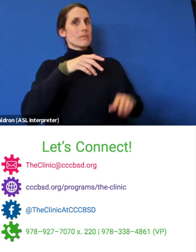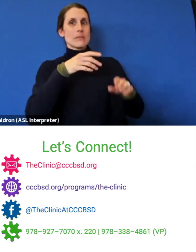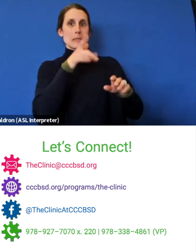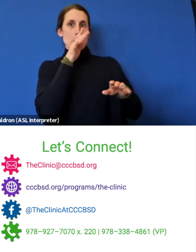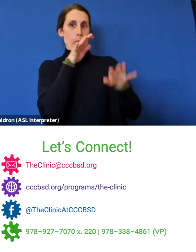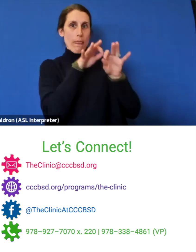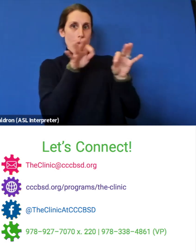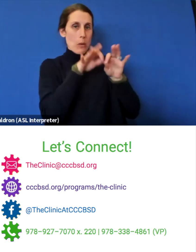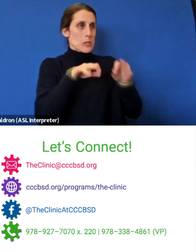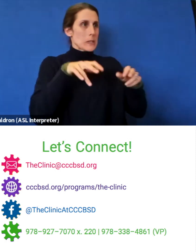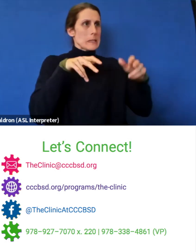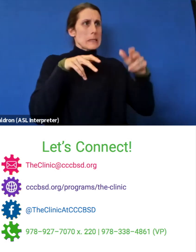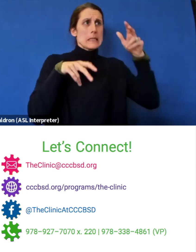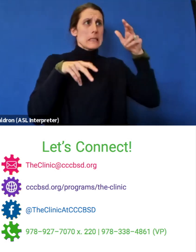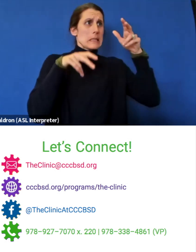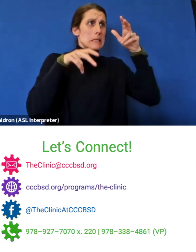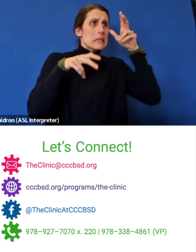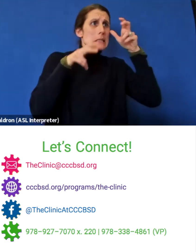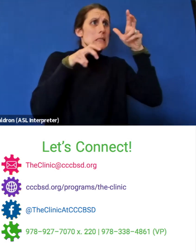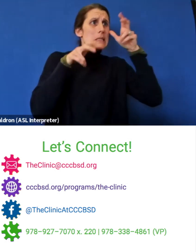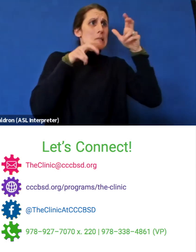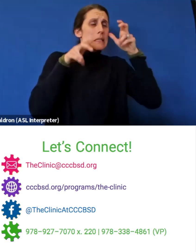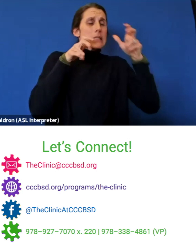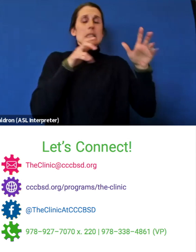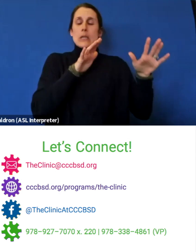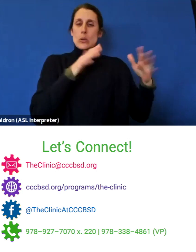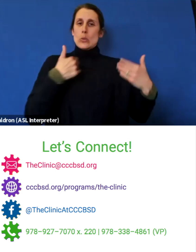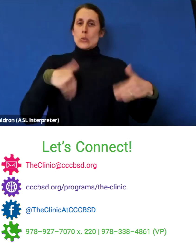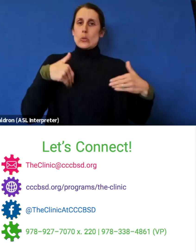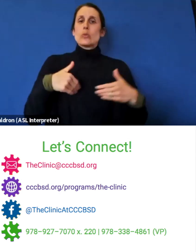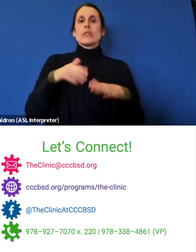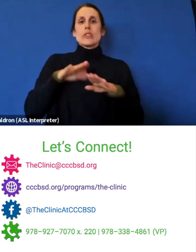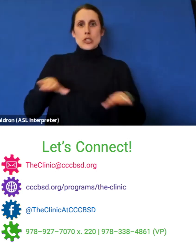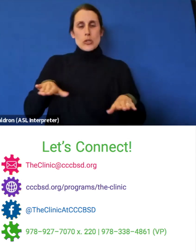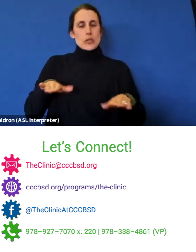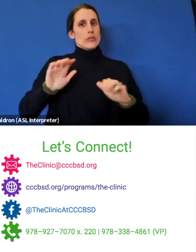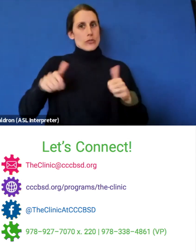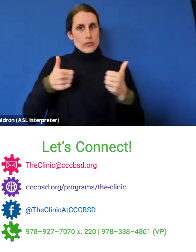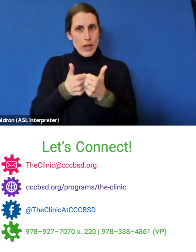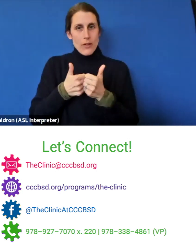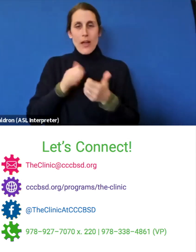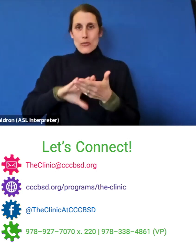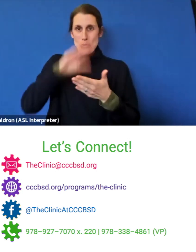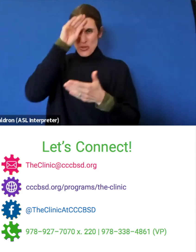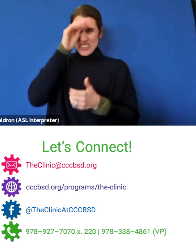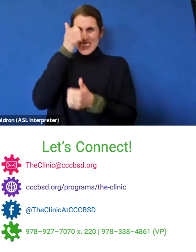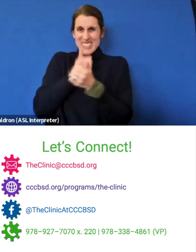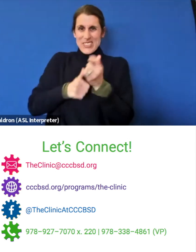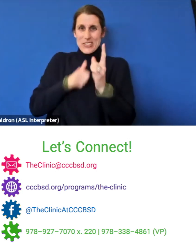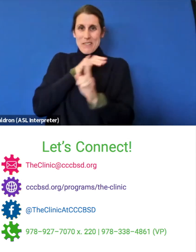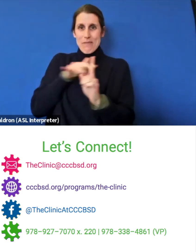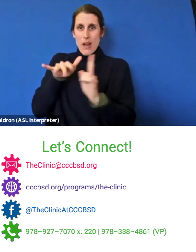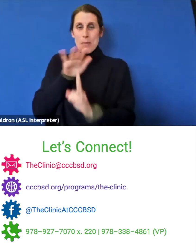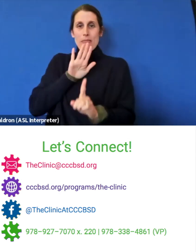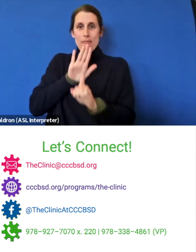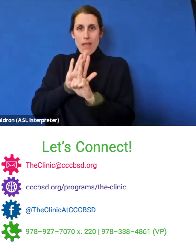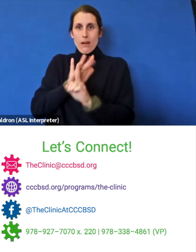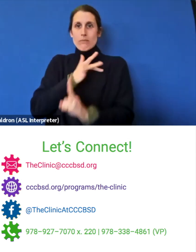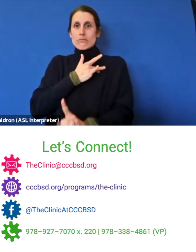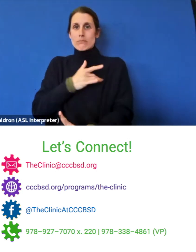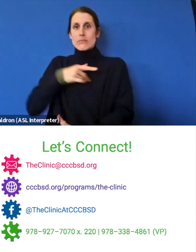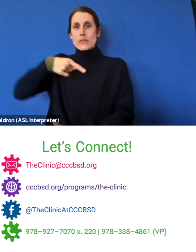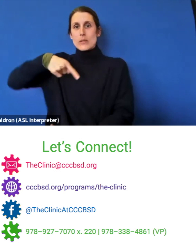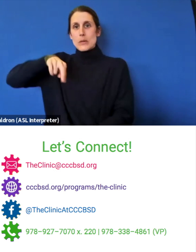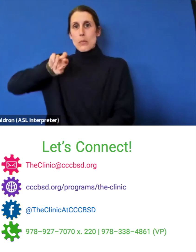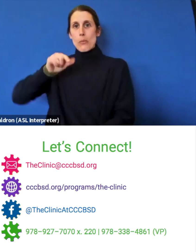of those ways of conversing and also kind of the cultural or expectations and norms for each of those environments. So it's very possible